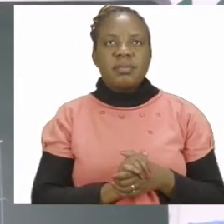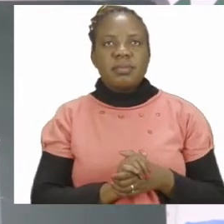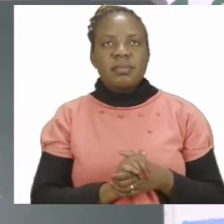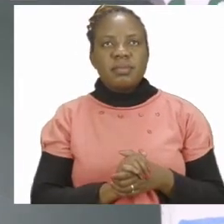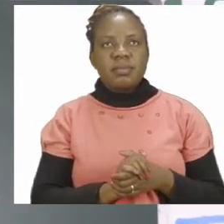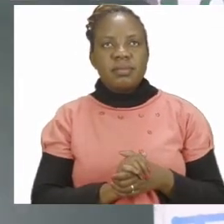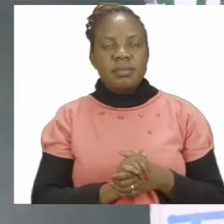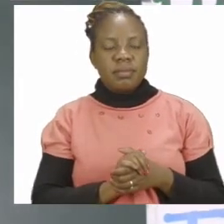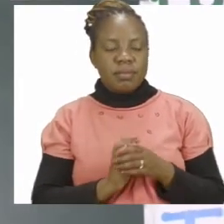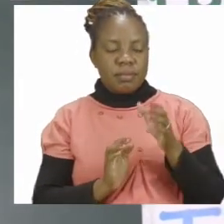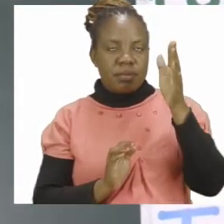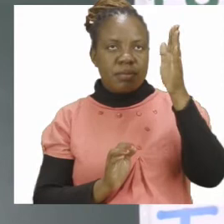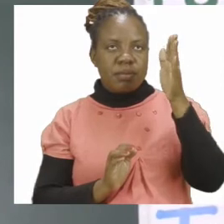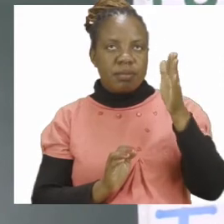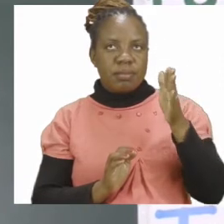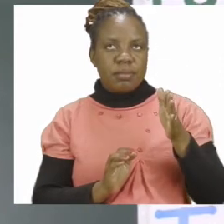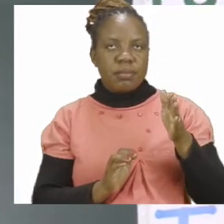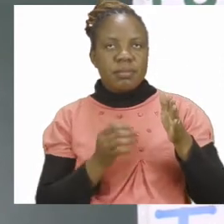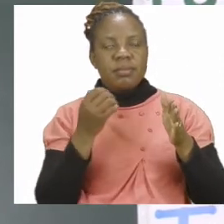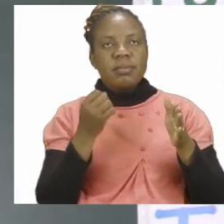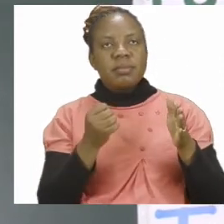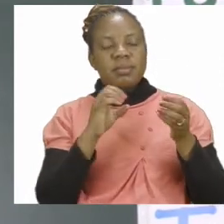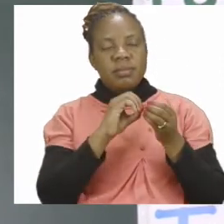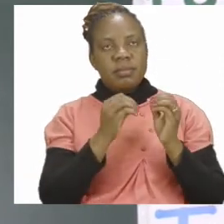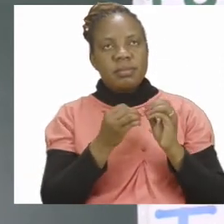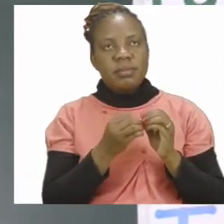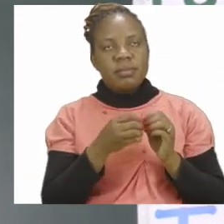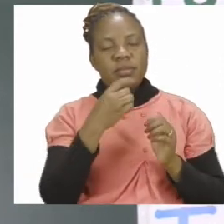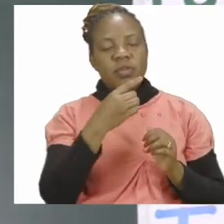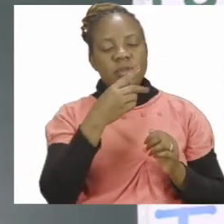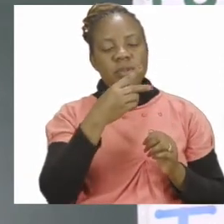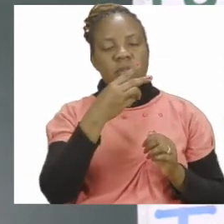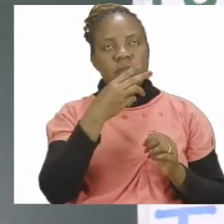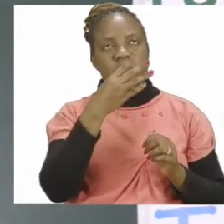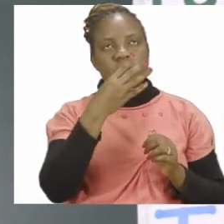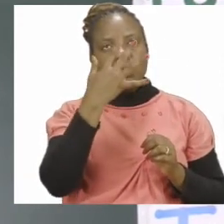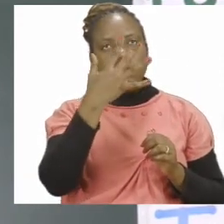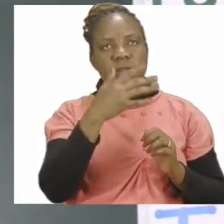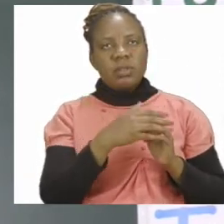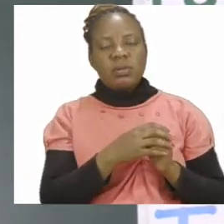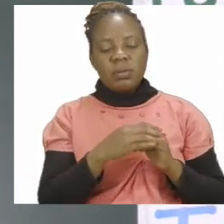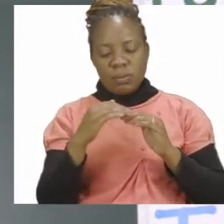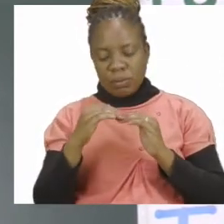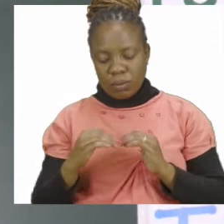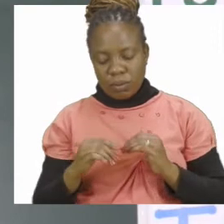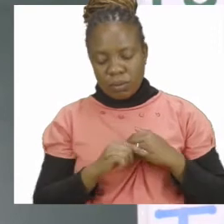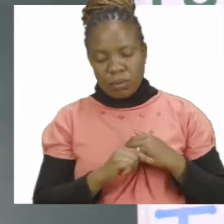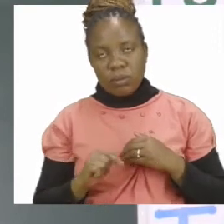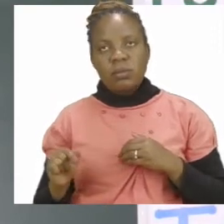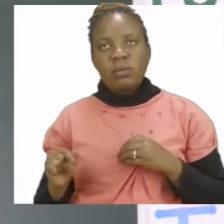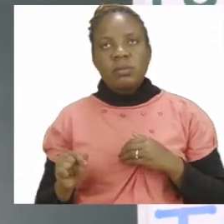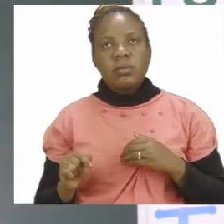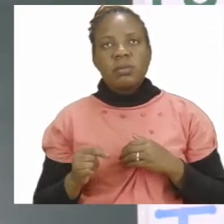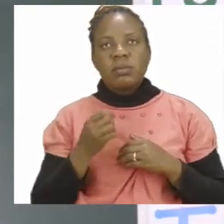all your numbers, 1, 2, 3, 4, 5, and you then also have